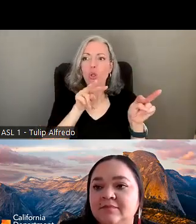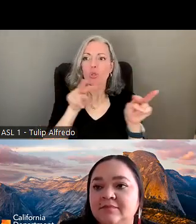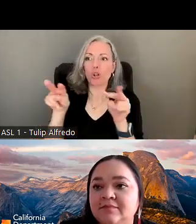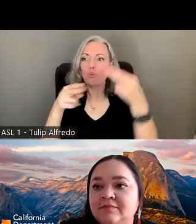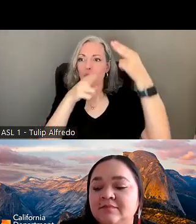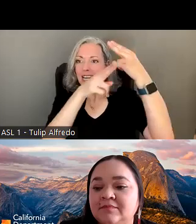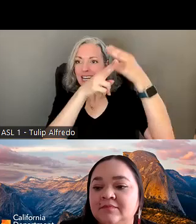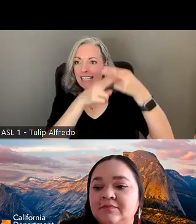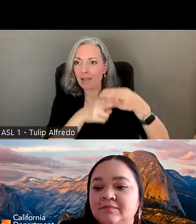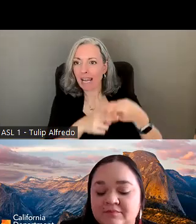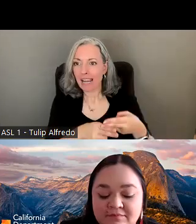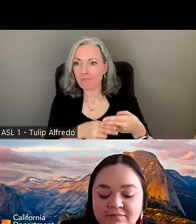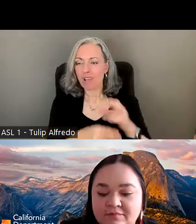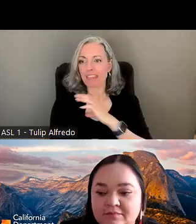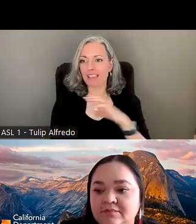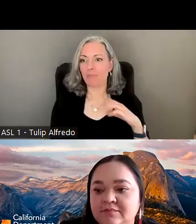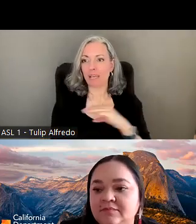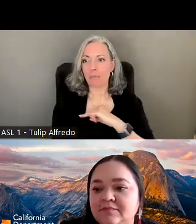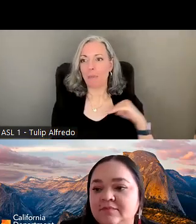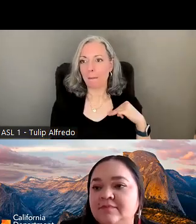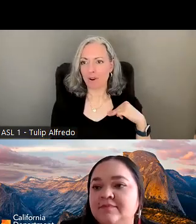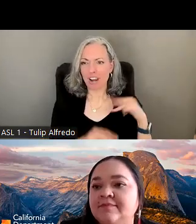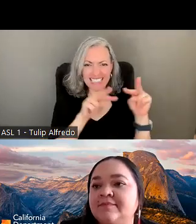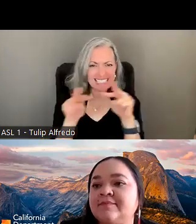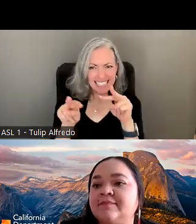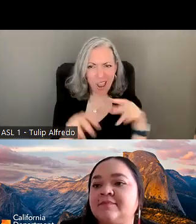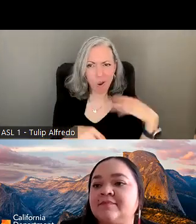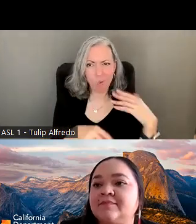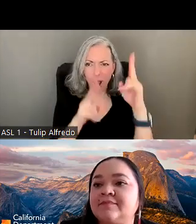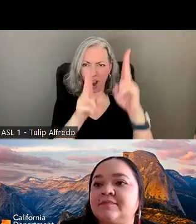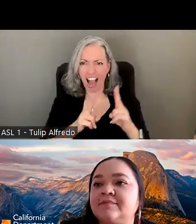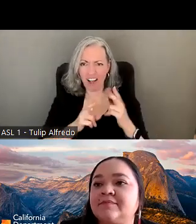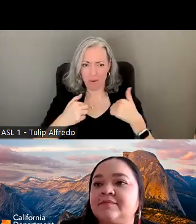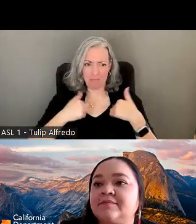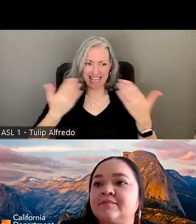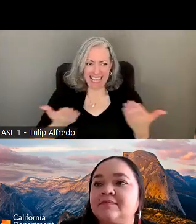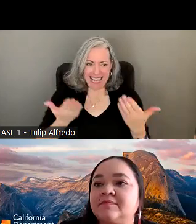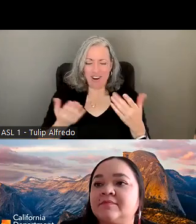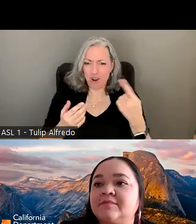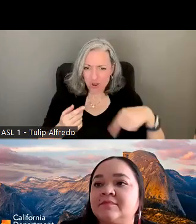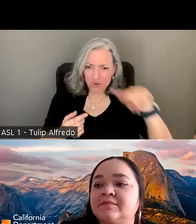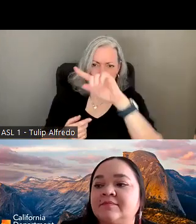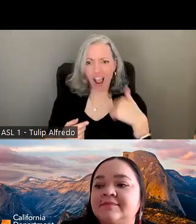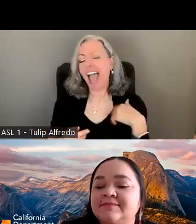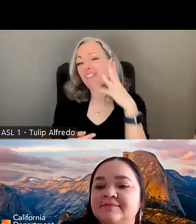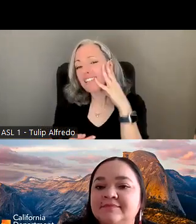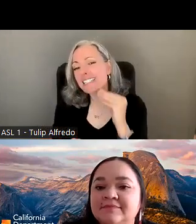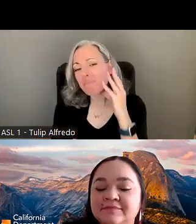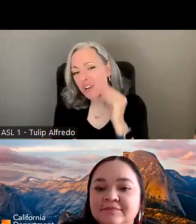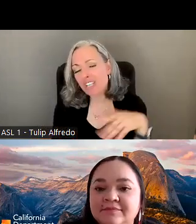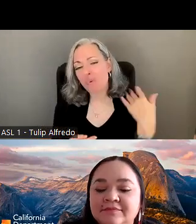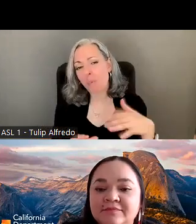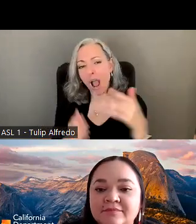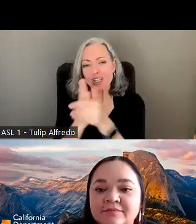names on the committee member slides was just, it's an honor to be here with so much expertise, both,